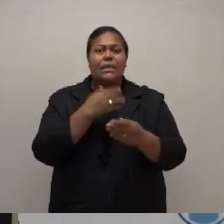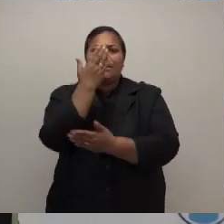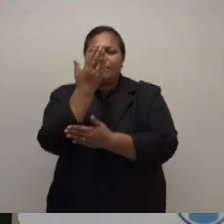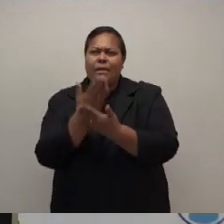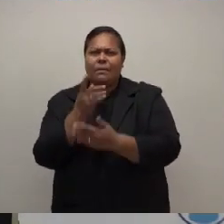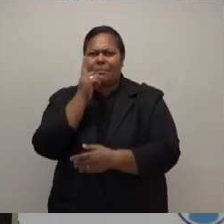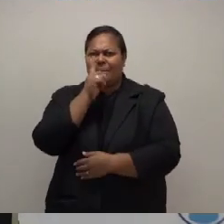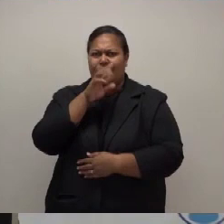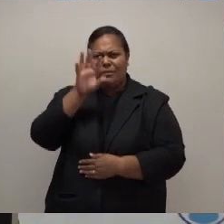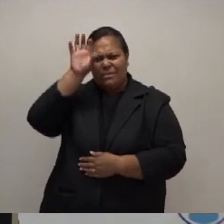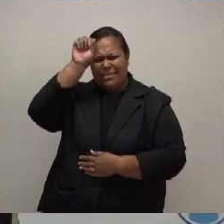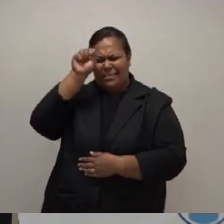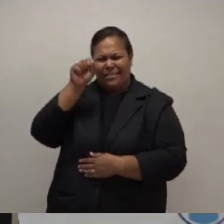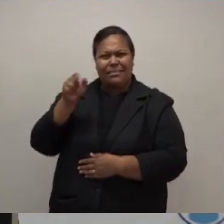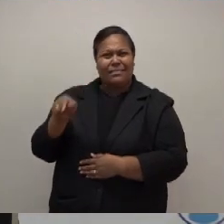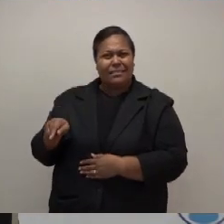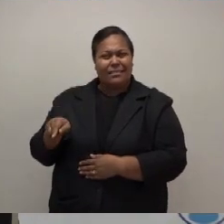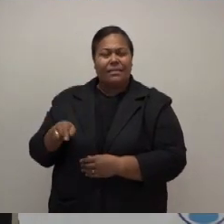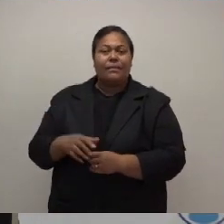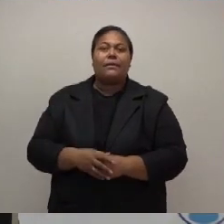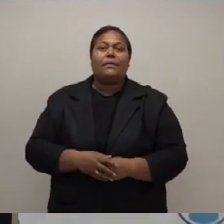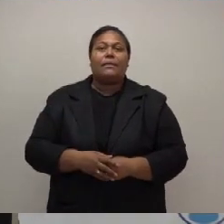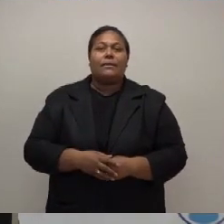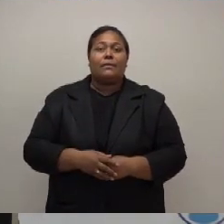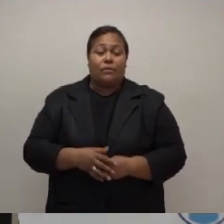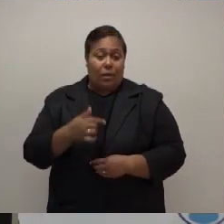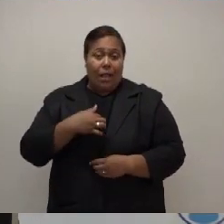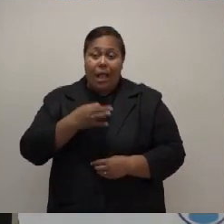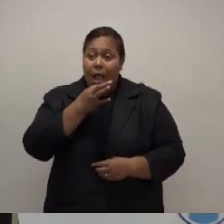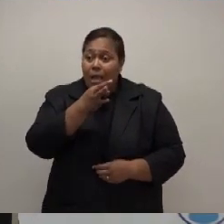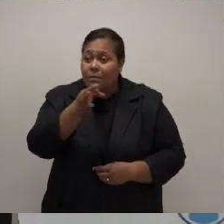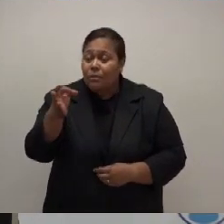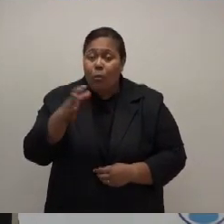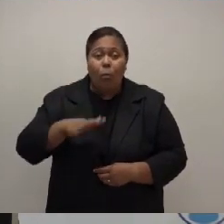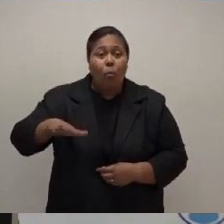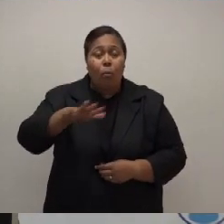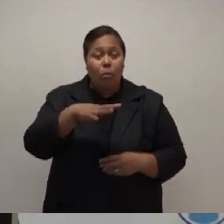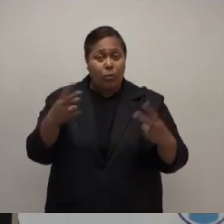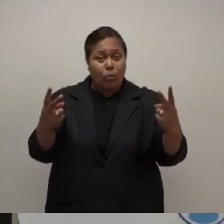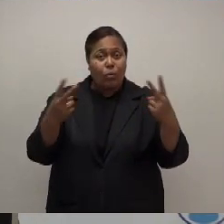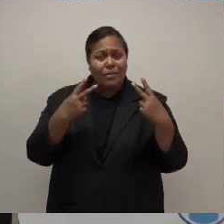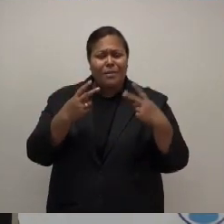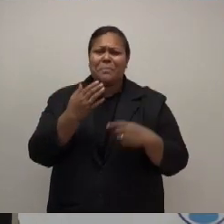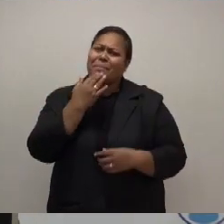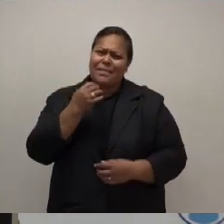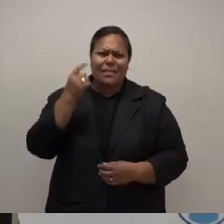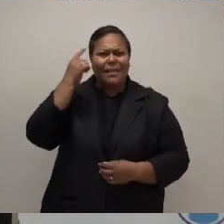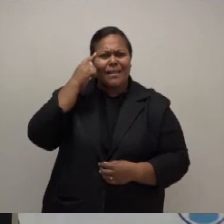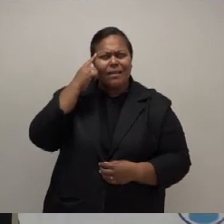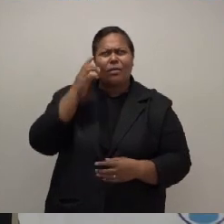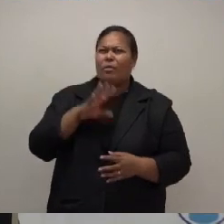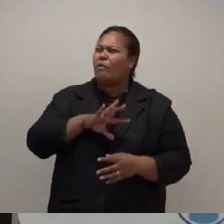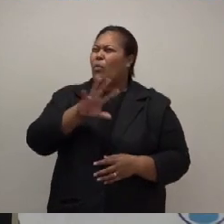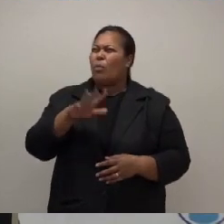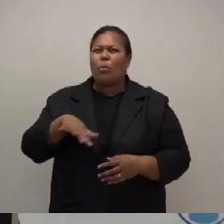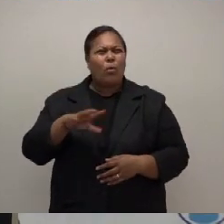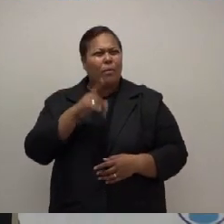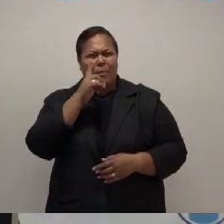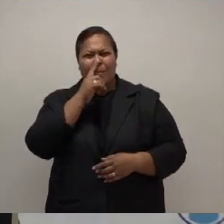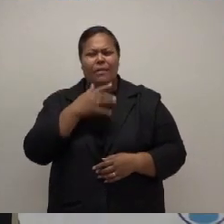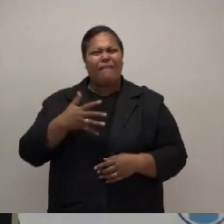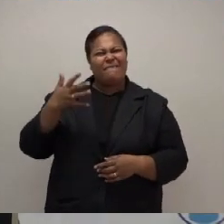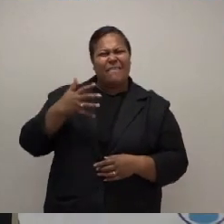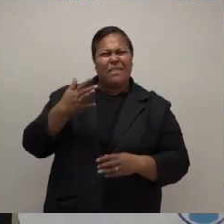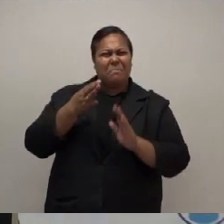people's memories. I would ask all those watching to try and think of every person they spent 15 minutes or